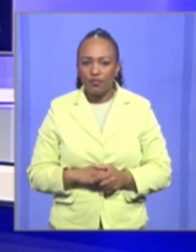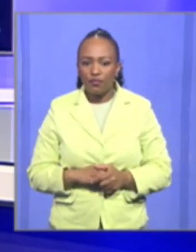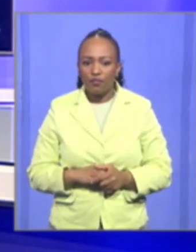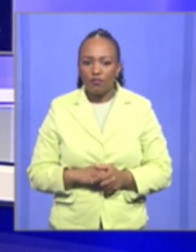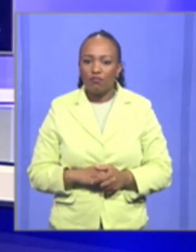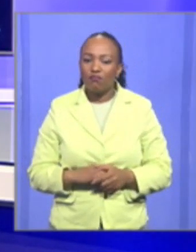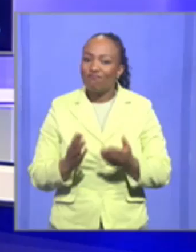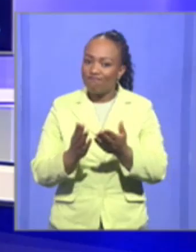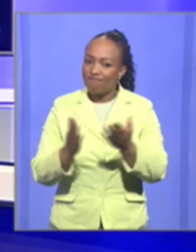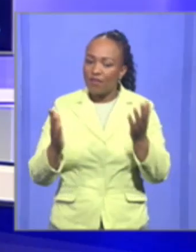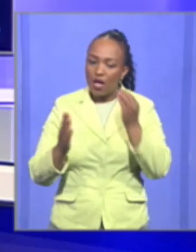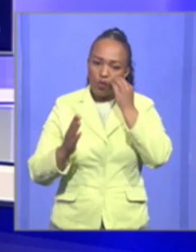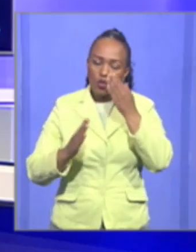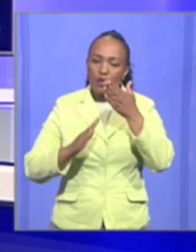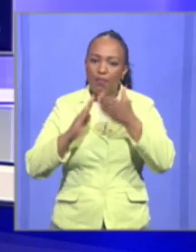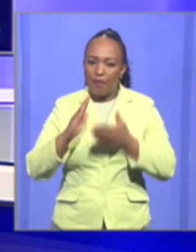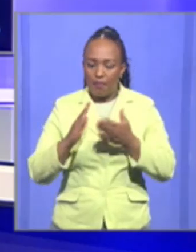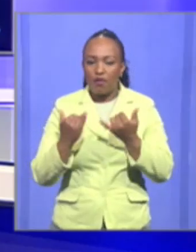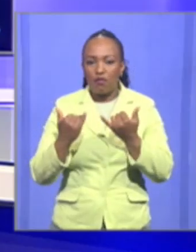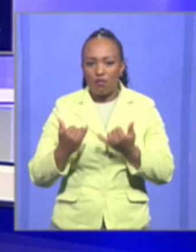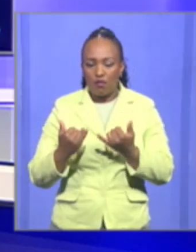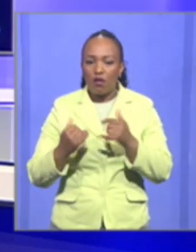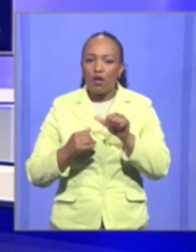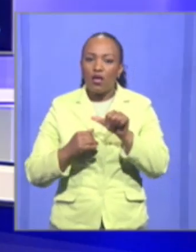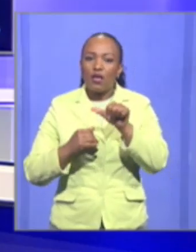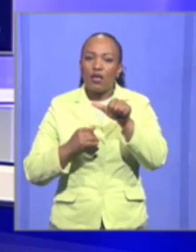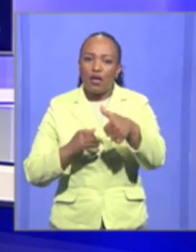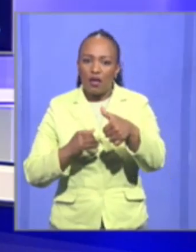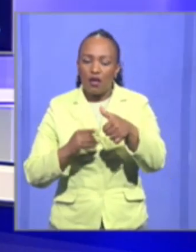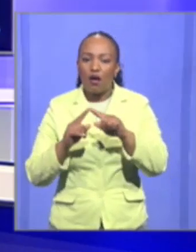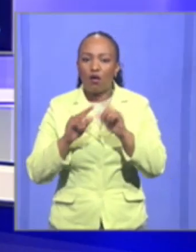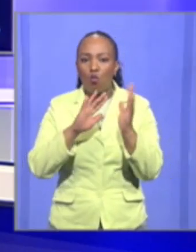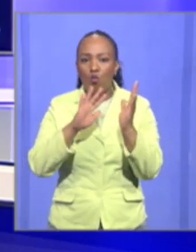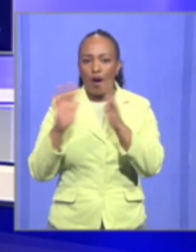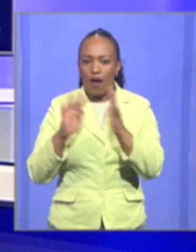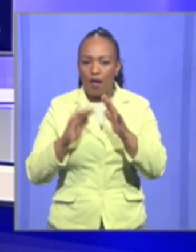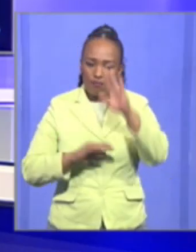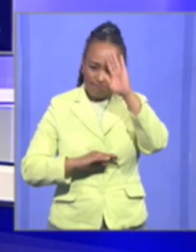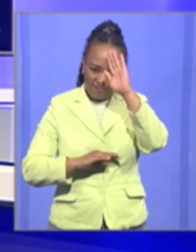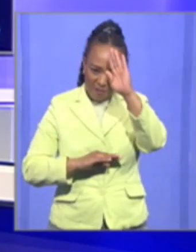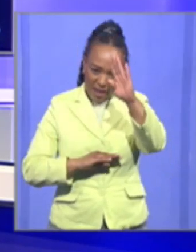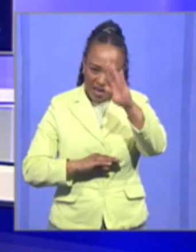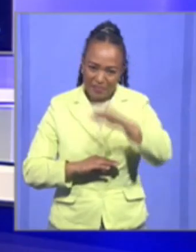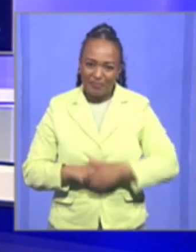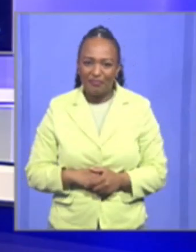Bagešo di felela mo go latela tša kakanyo ya maemo a boso thobela.